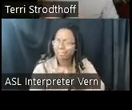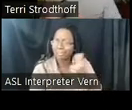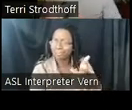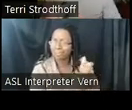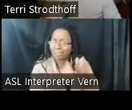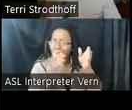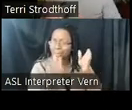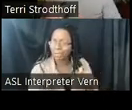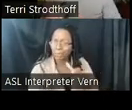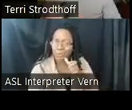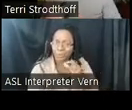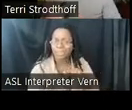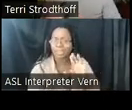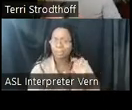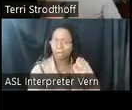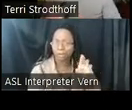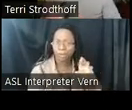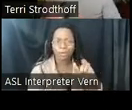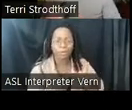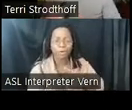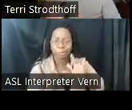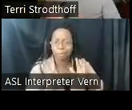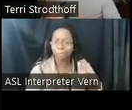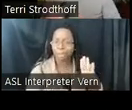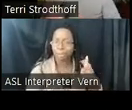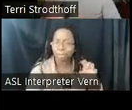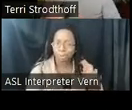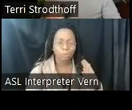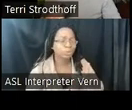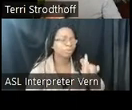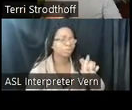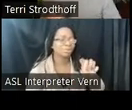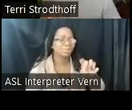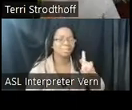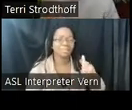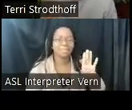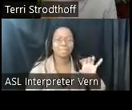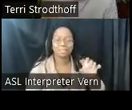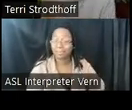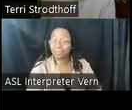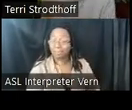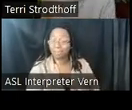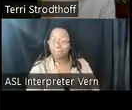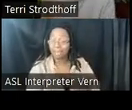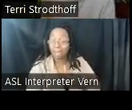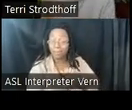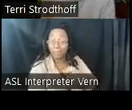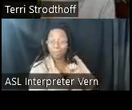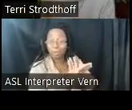can disconnect from their humanity, disconnect from the truth of who they are, and treat them by their behavior. And